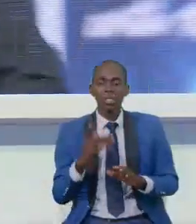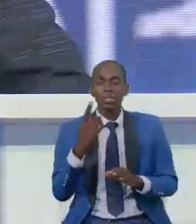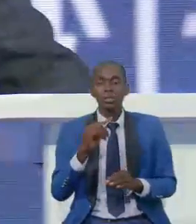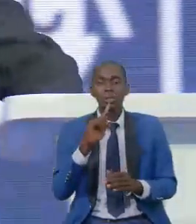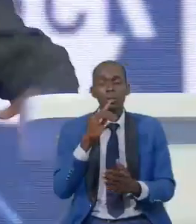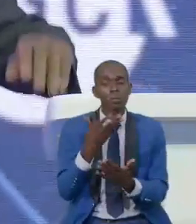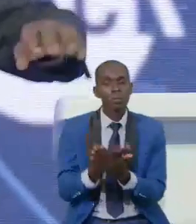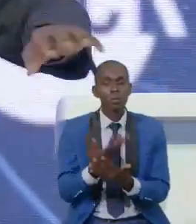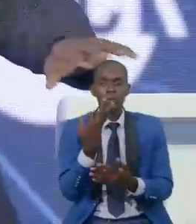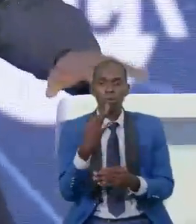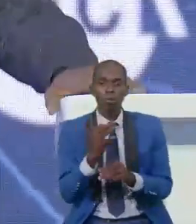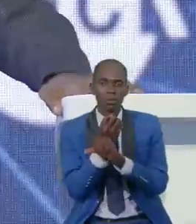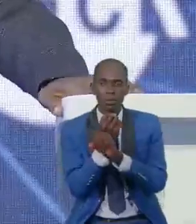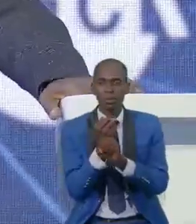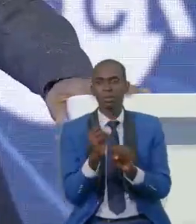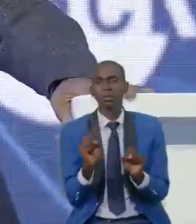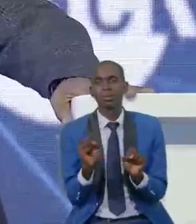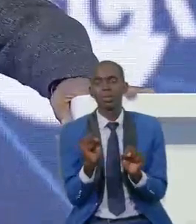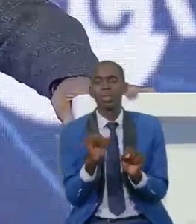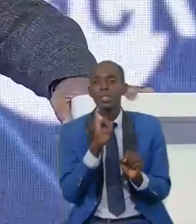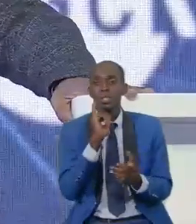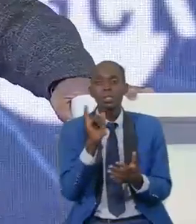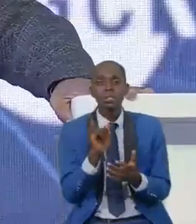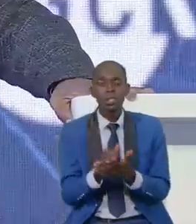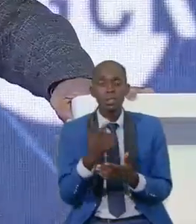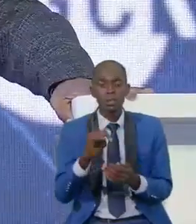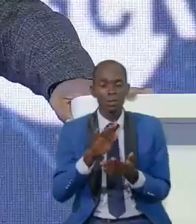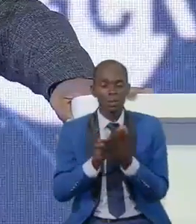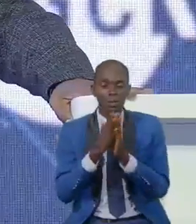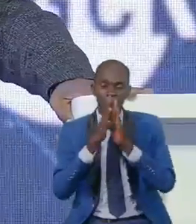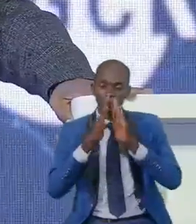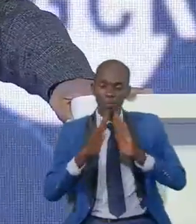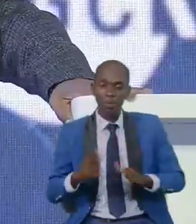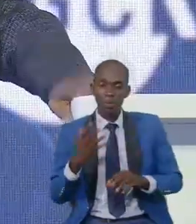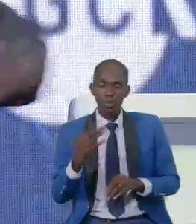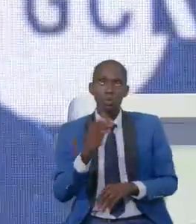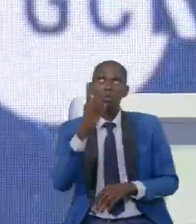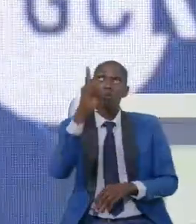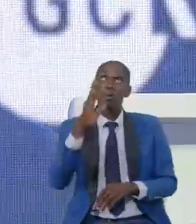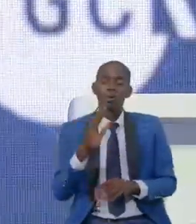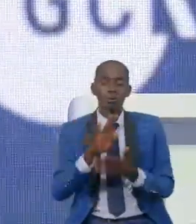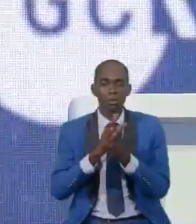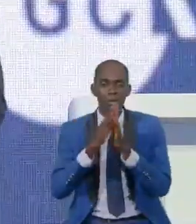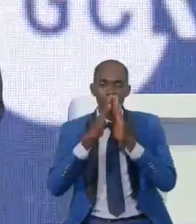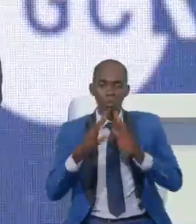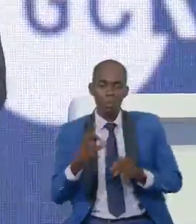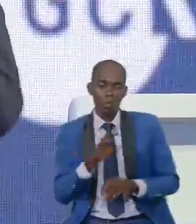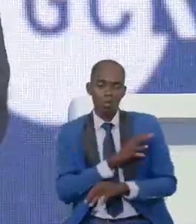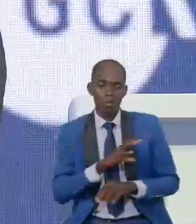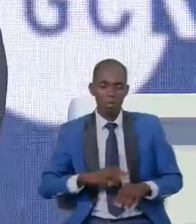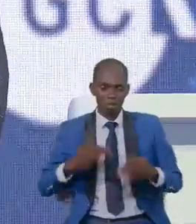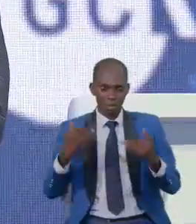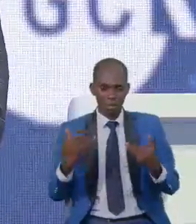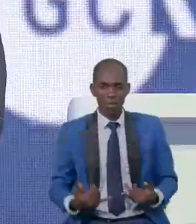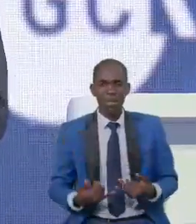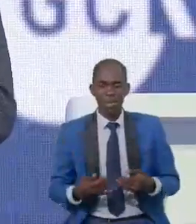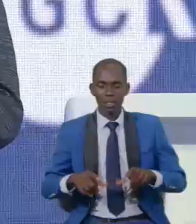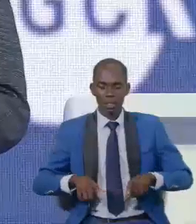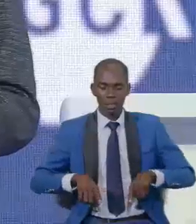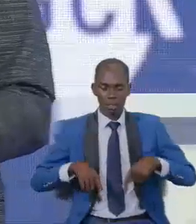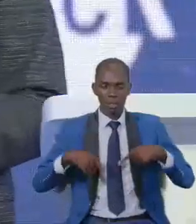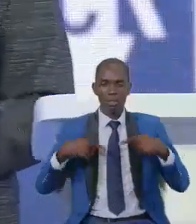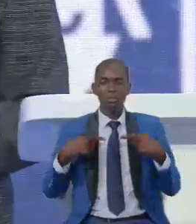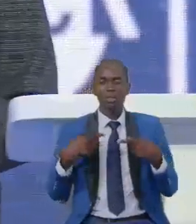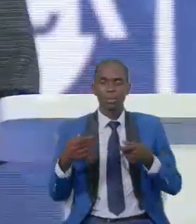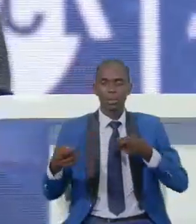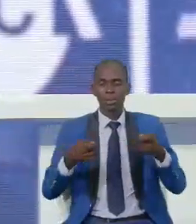of salvation is that the peace of God and the peace of Christ now reigns in your heart.